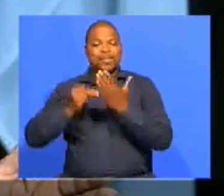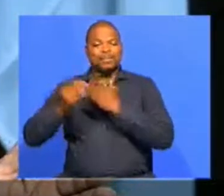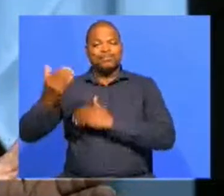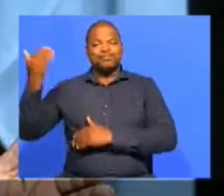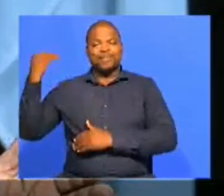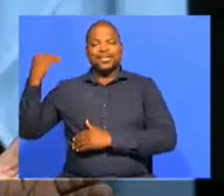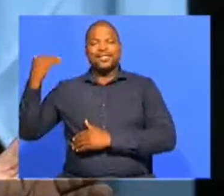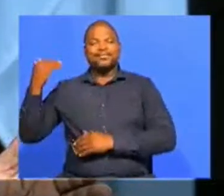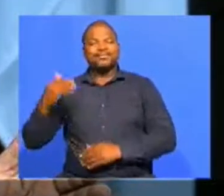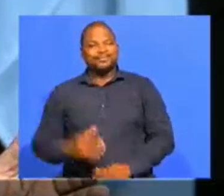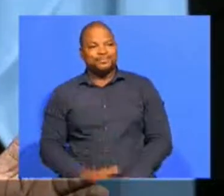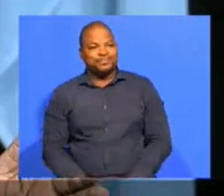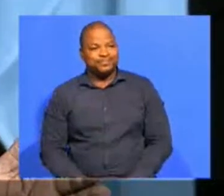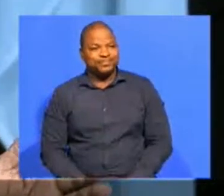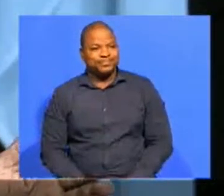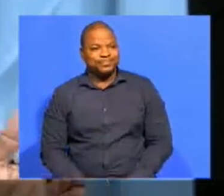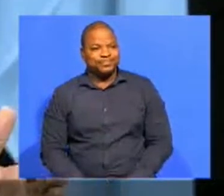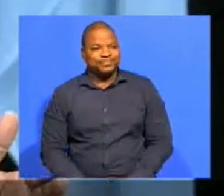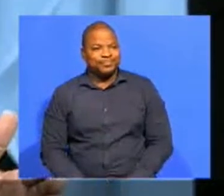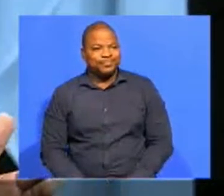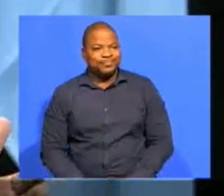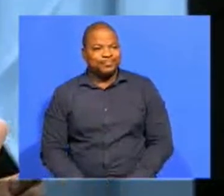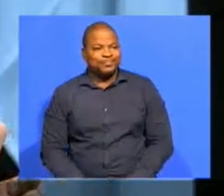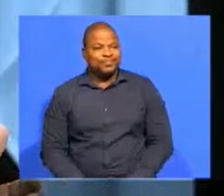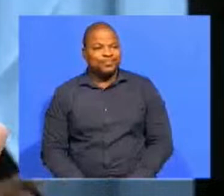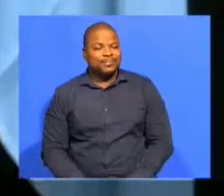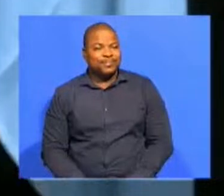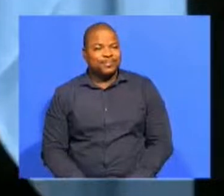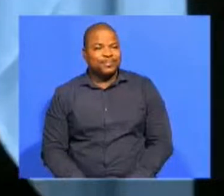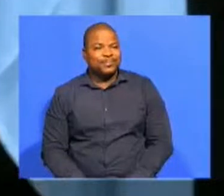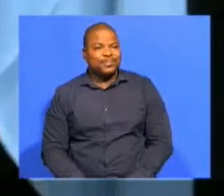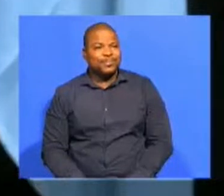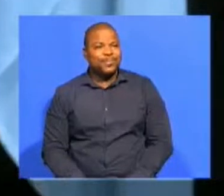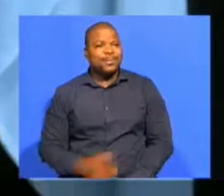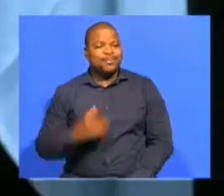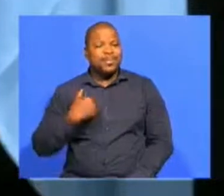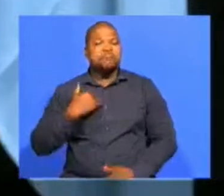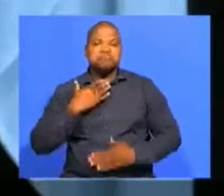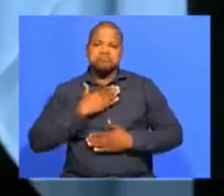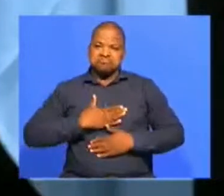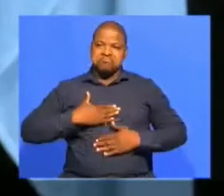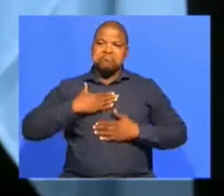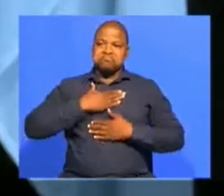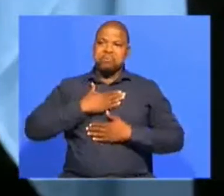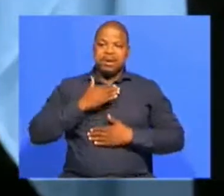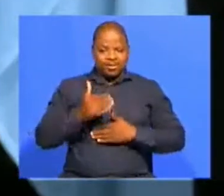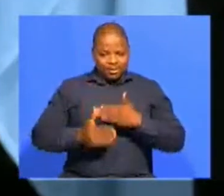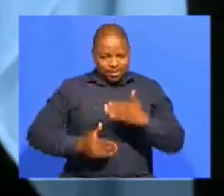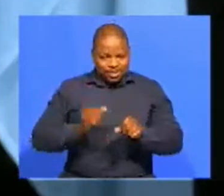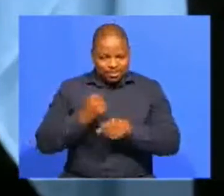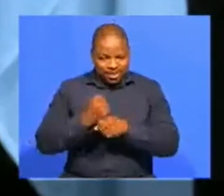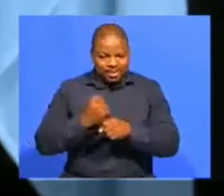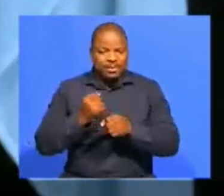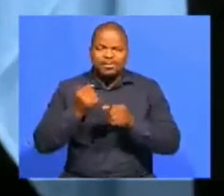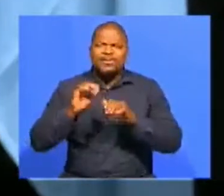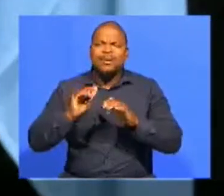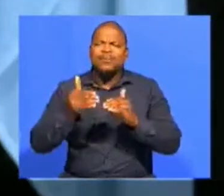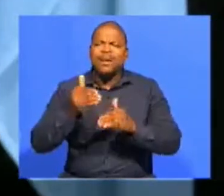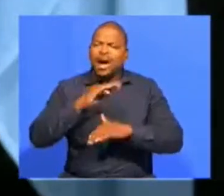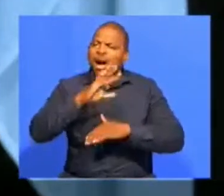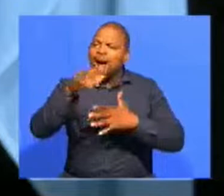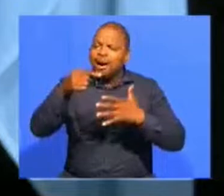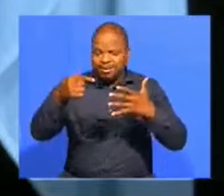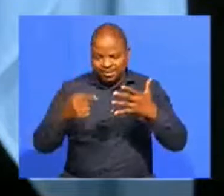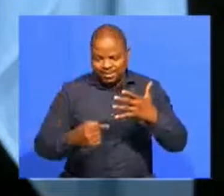And suffice it to say that I am satisfied with the progress that we have made to date on all